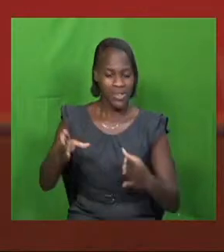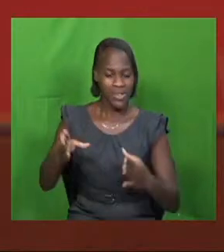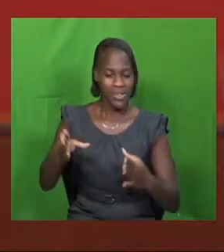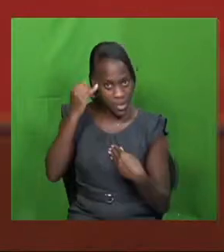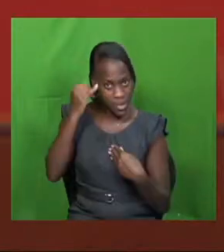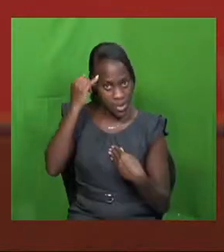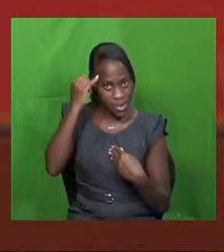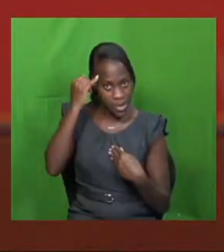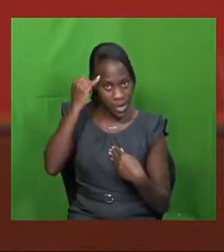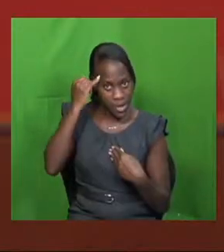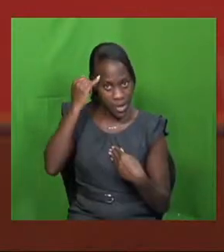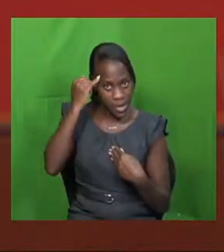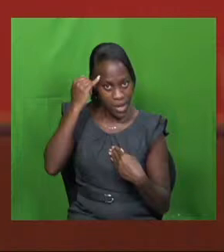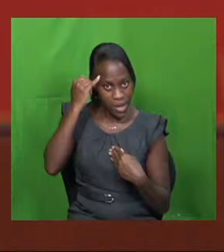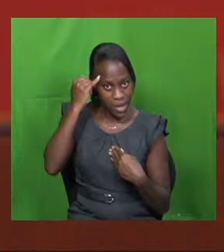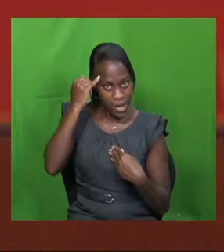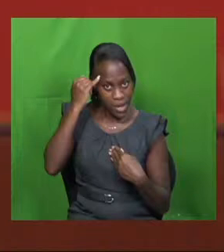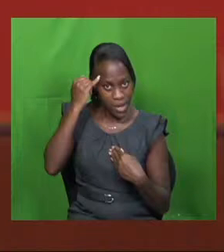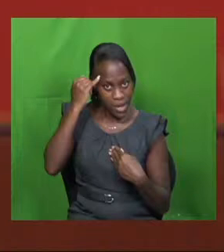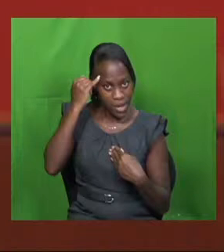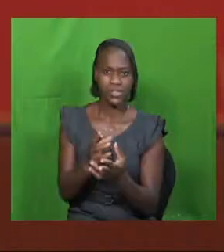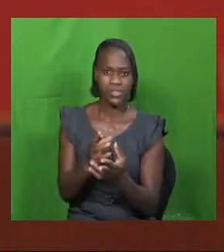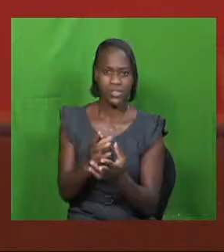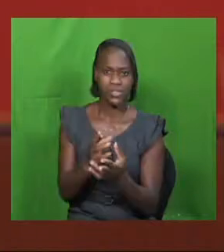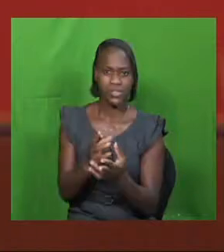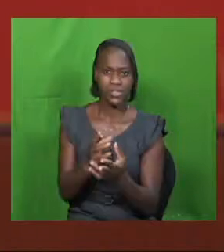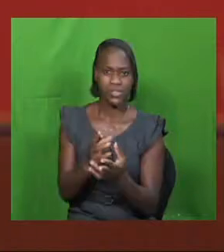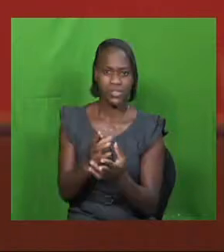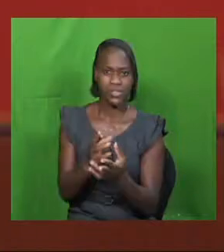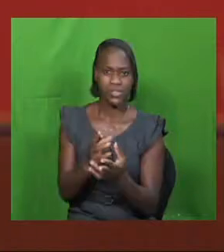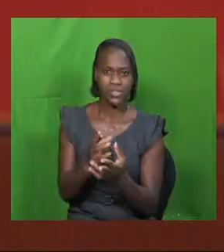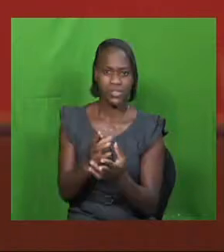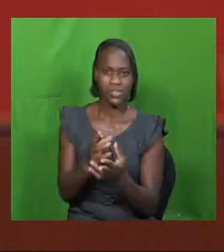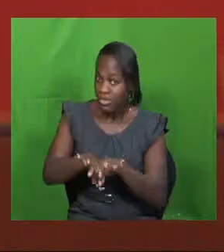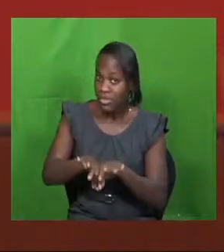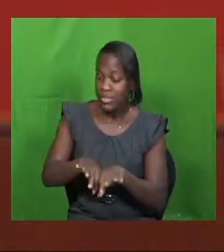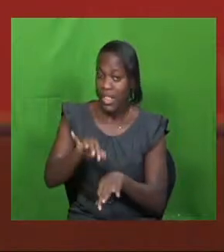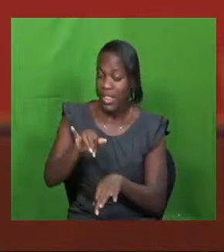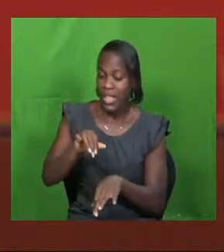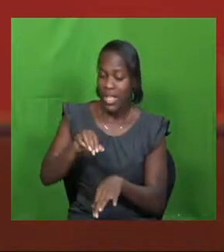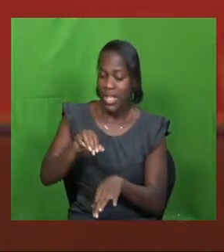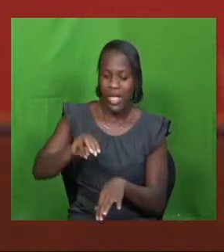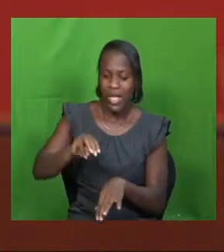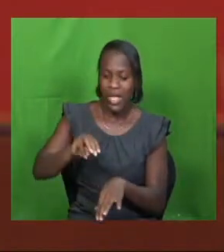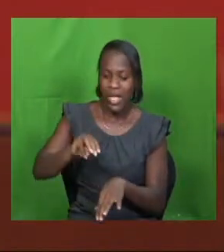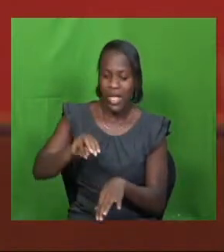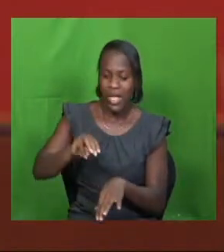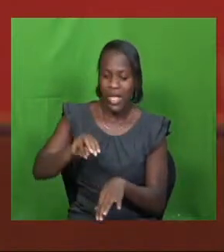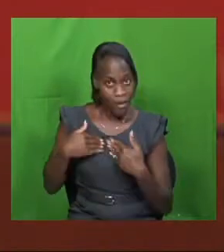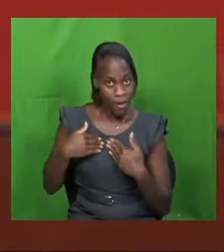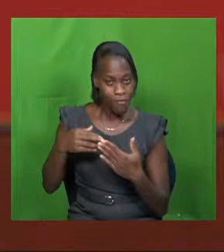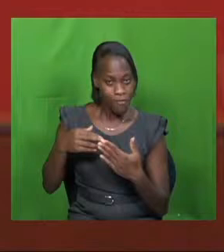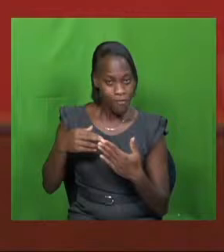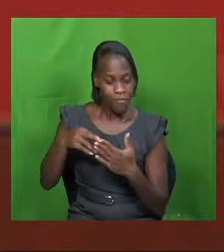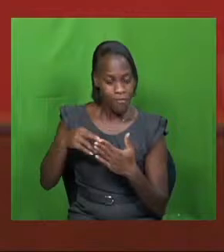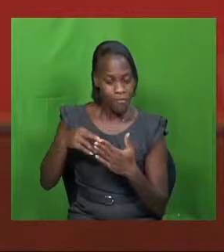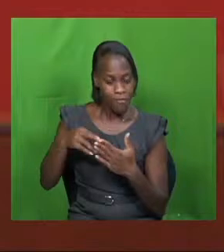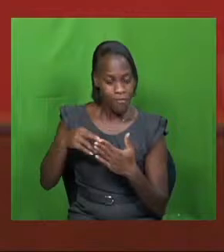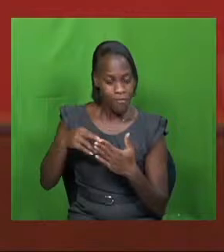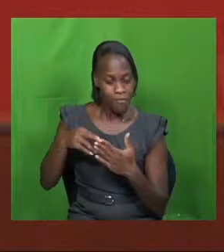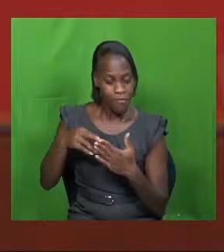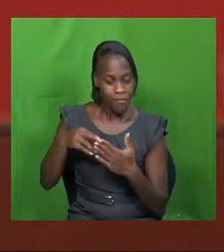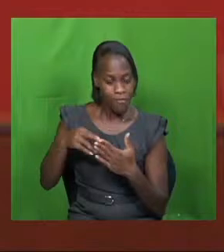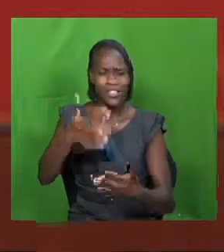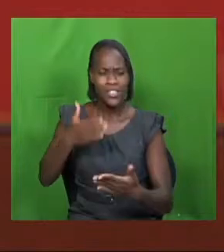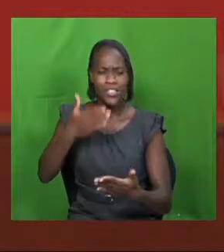should be interested in the members actually getting copies, understanding the contents of the report, and making